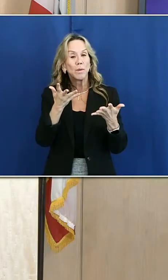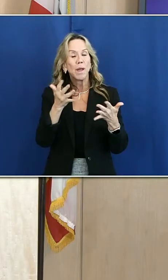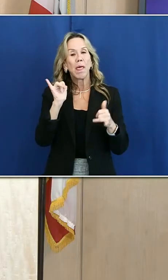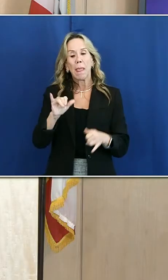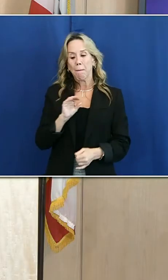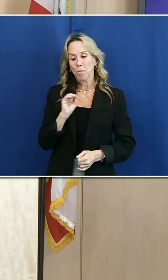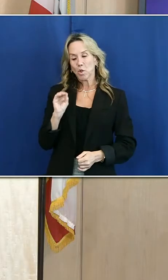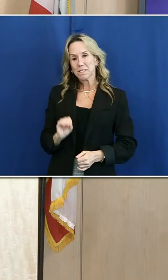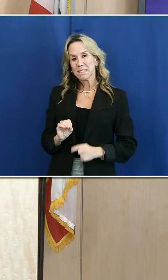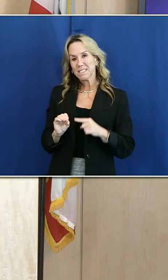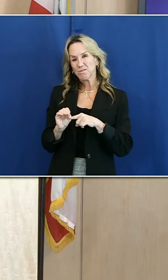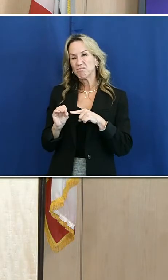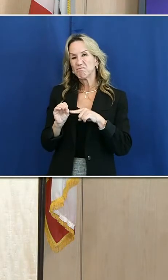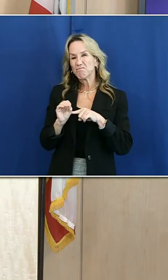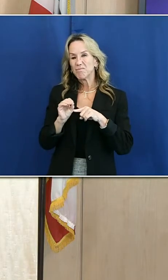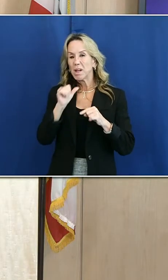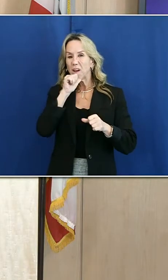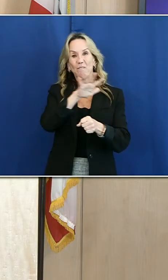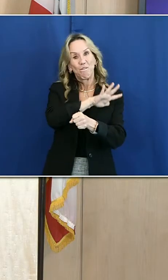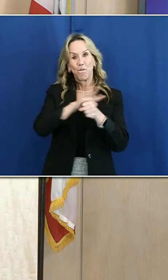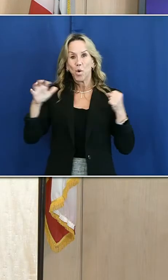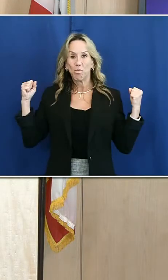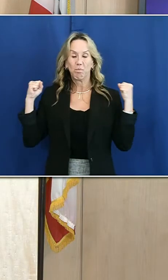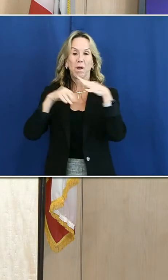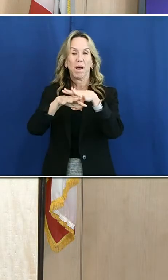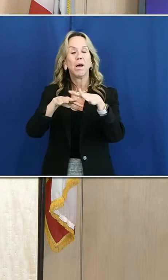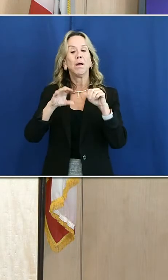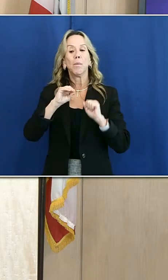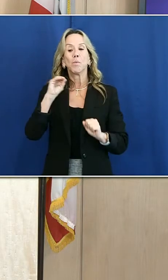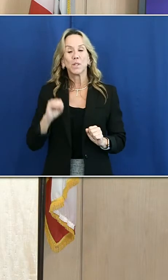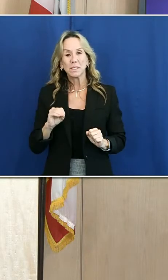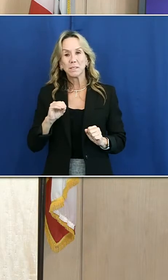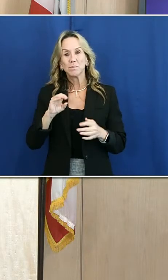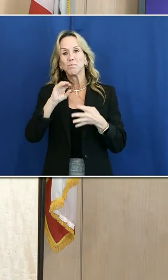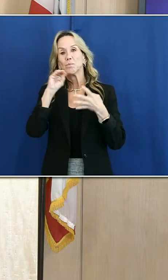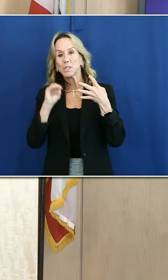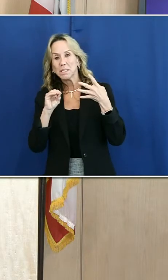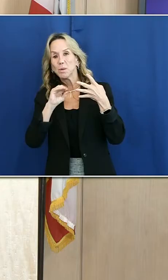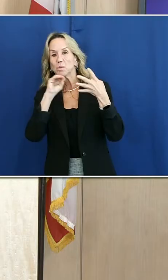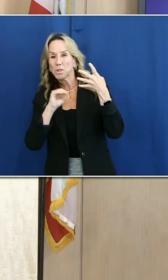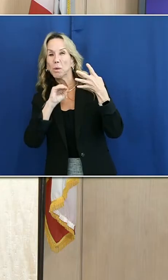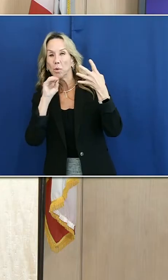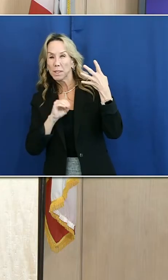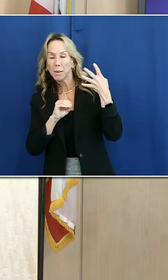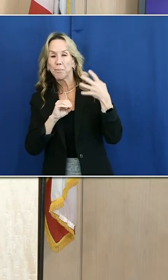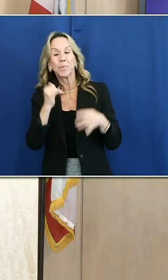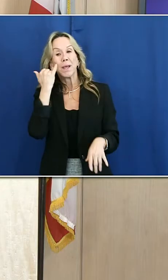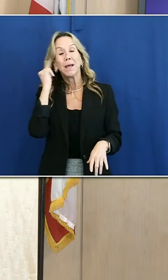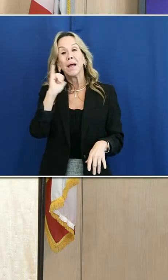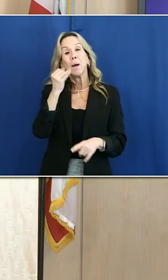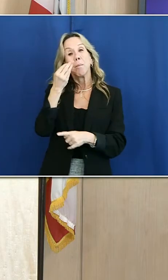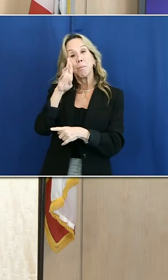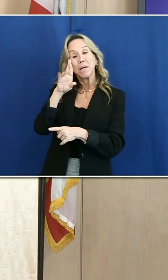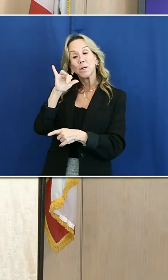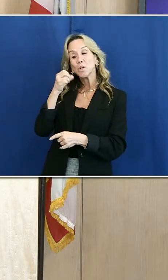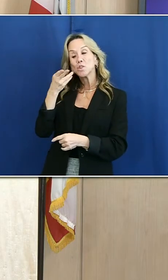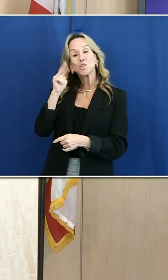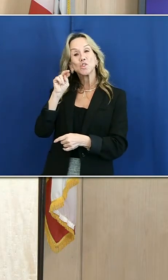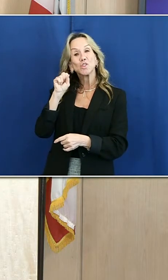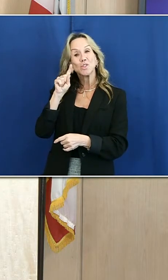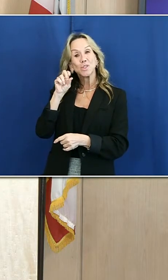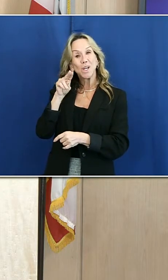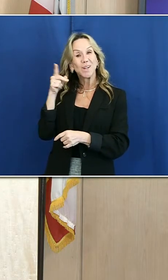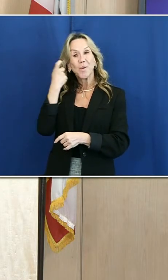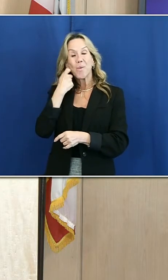of capacity. So we hope that, as Mr. Johnston said, everyone really is involved